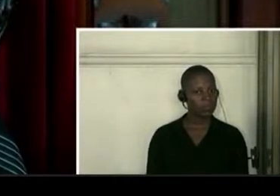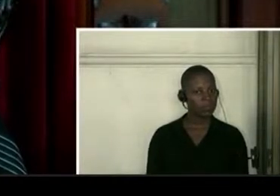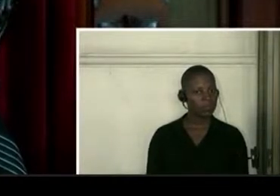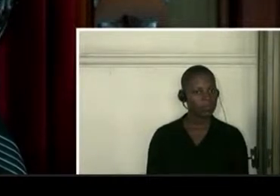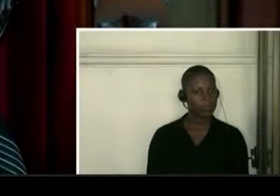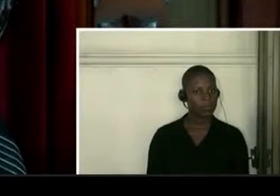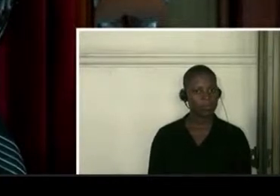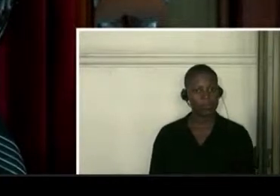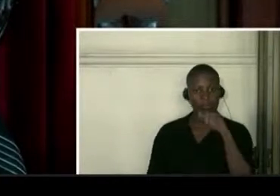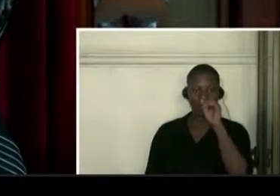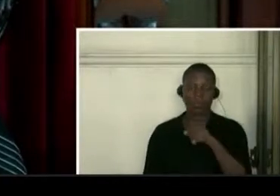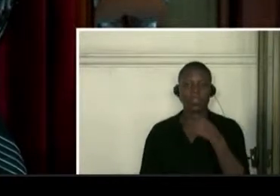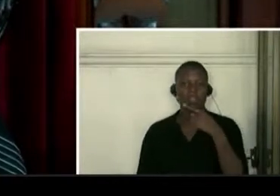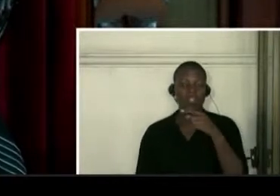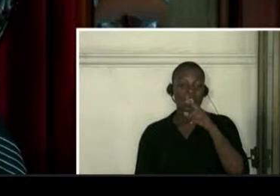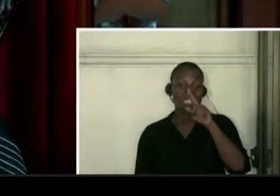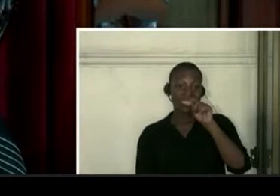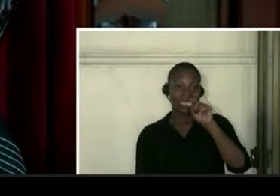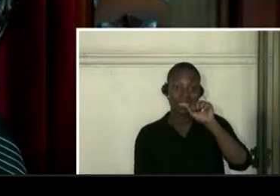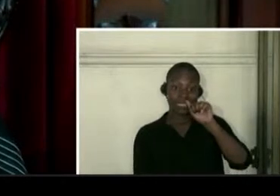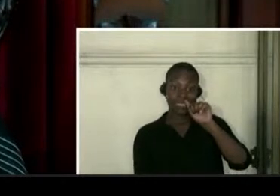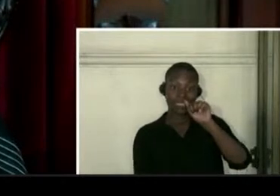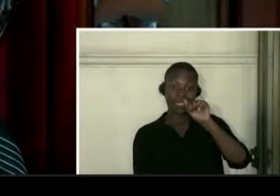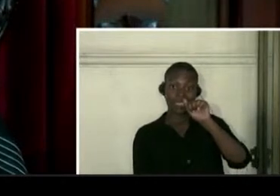Honorable S. Taku Rajpanzi.